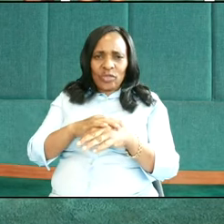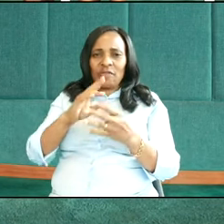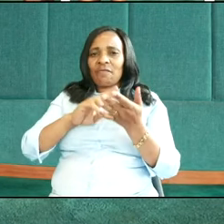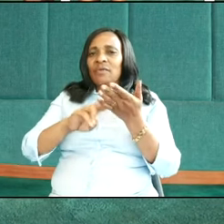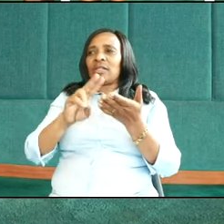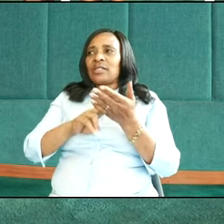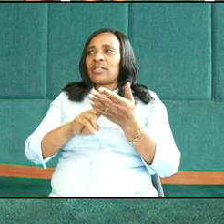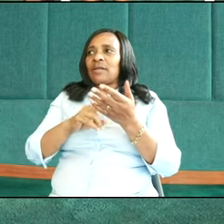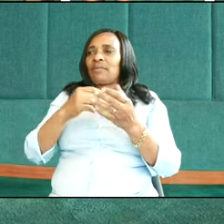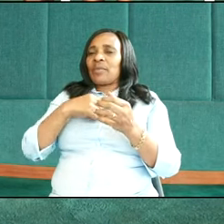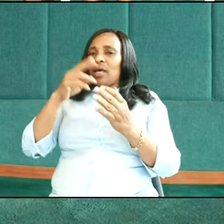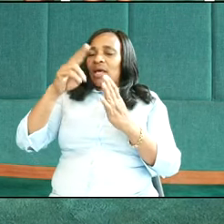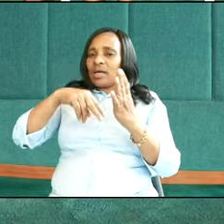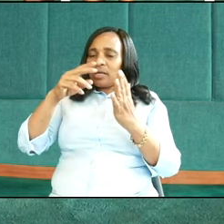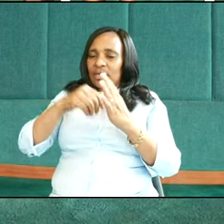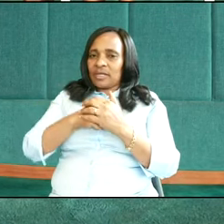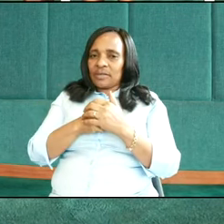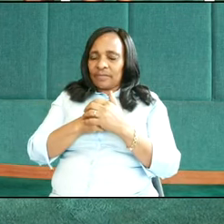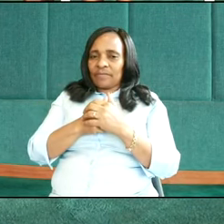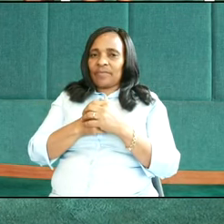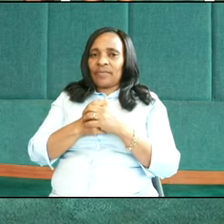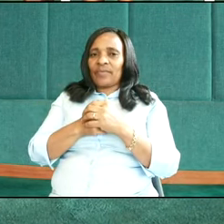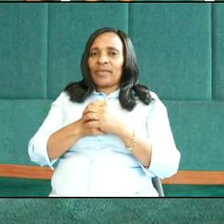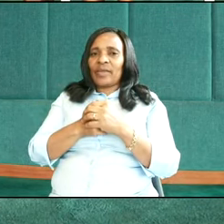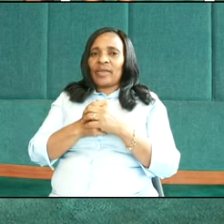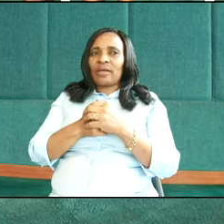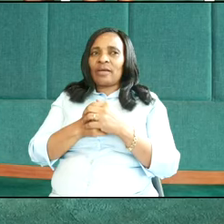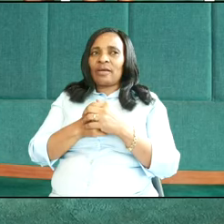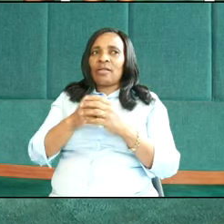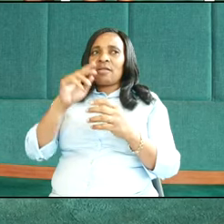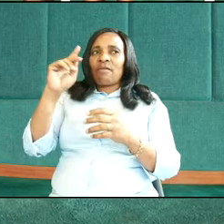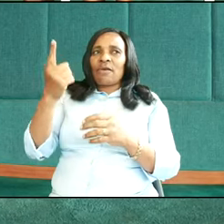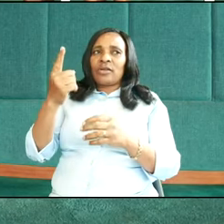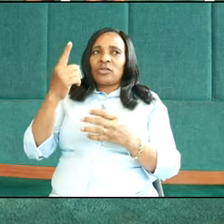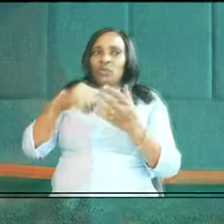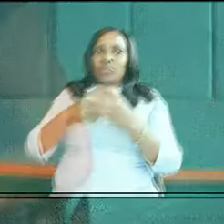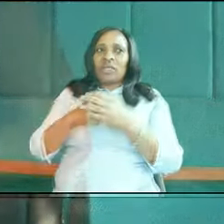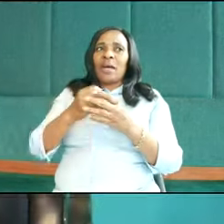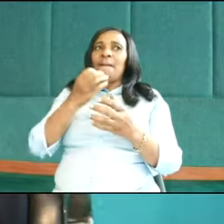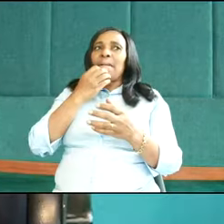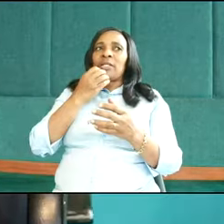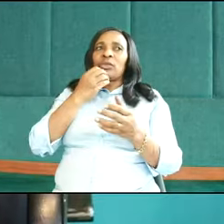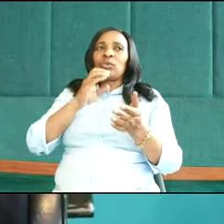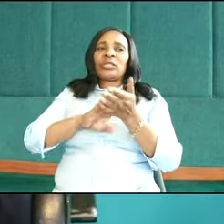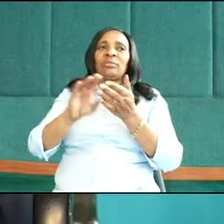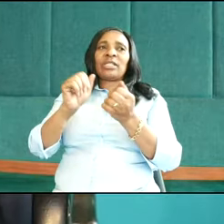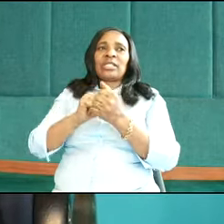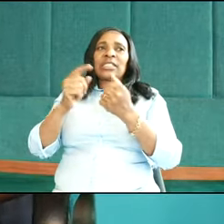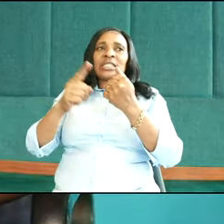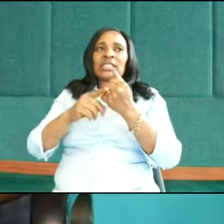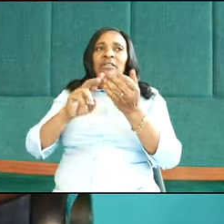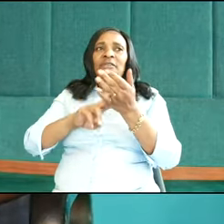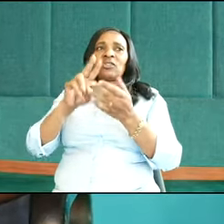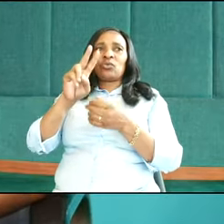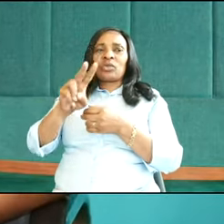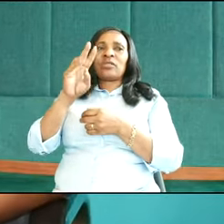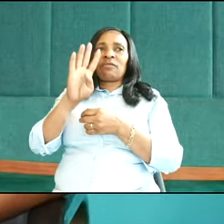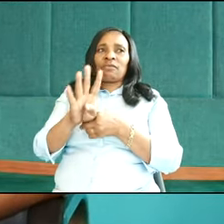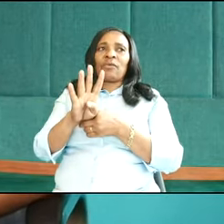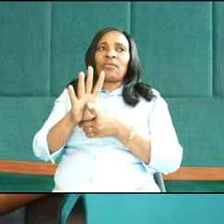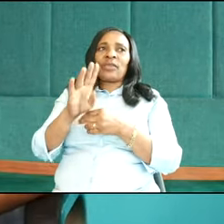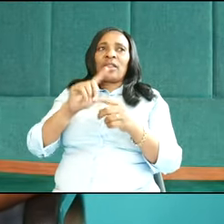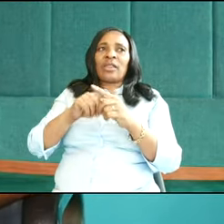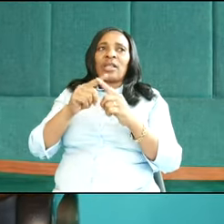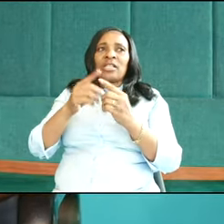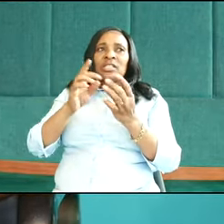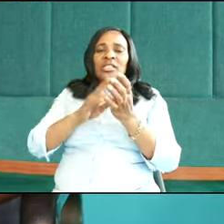I'll read some, mm-hmm. and my friends, they will help me. Mm-hmm. So the first one is from Matthew chapter 16, verse 24. Mm-hmm. Then